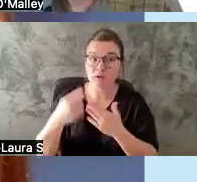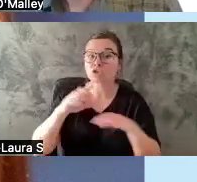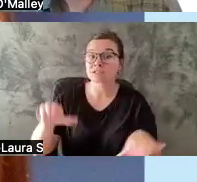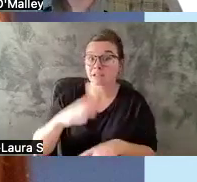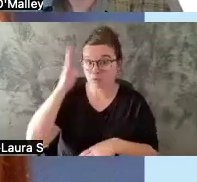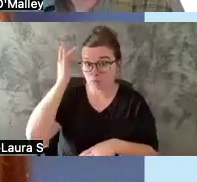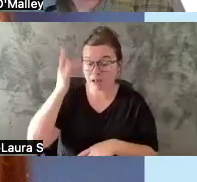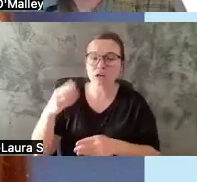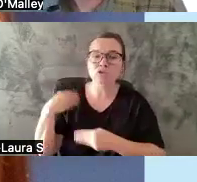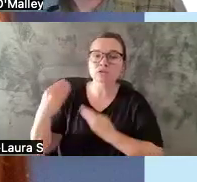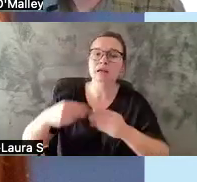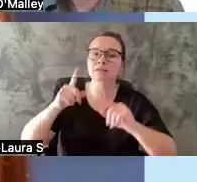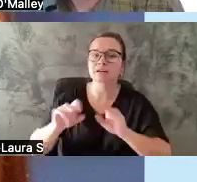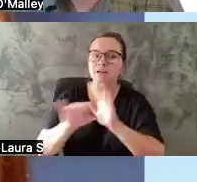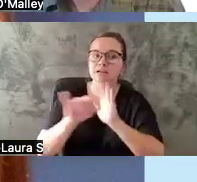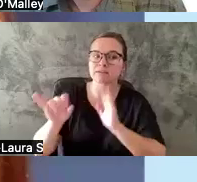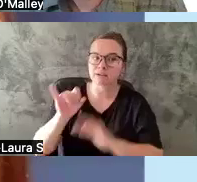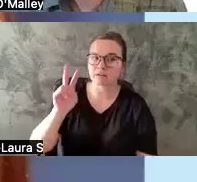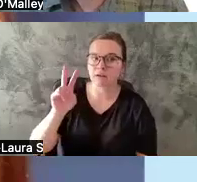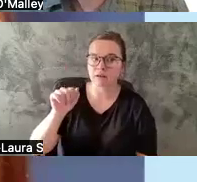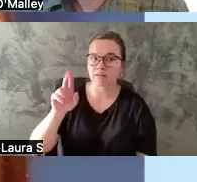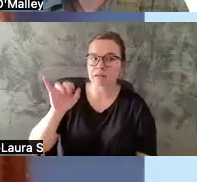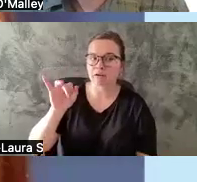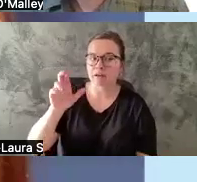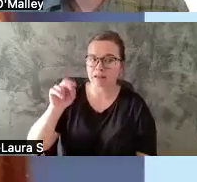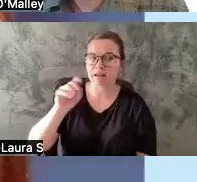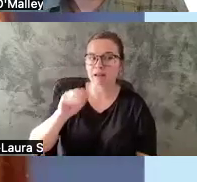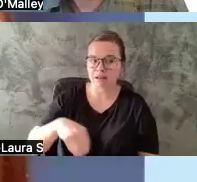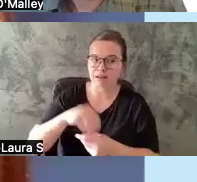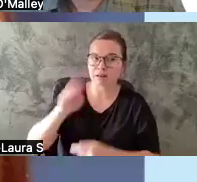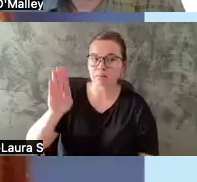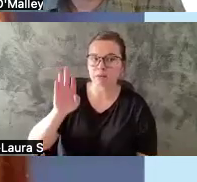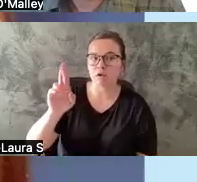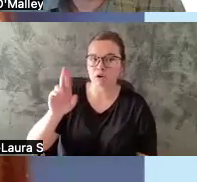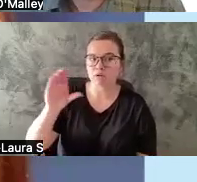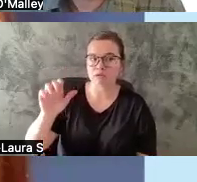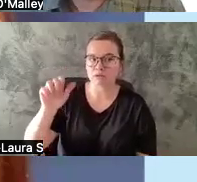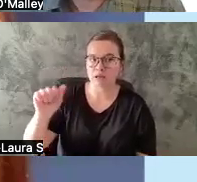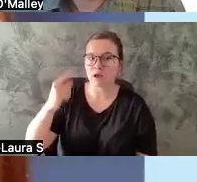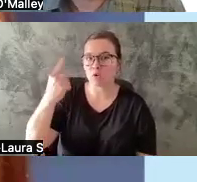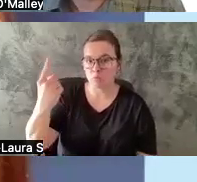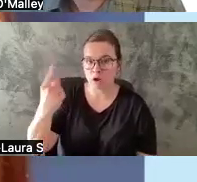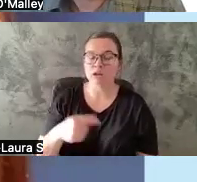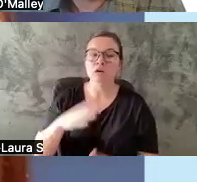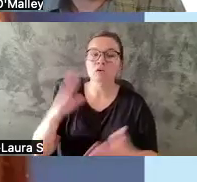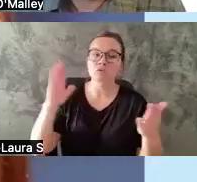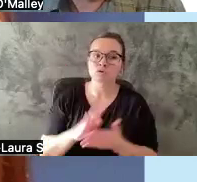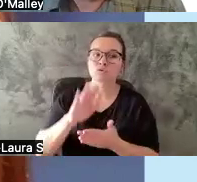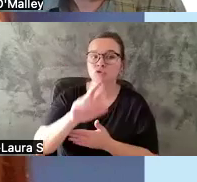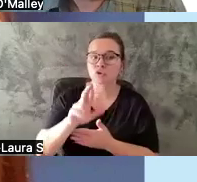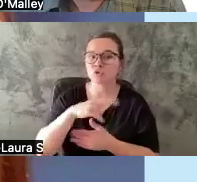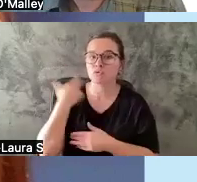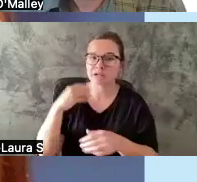a genetic test had identified a variant in the BRCA1 gene that greatly increased her risk of breast and ovarian